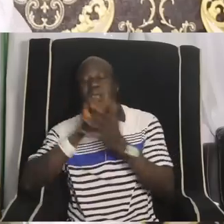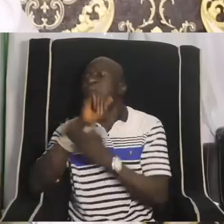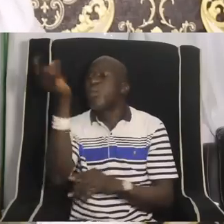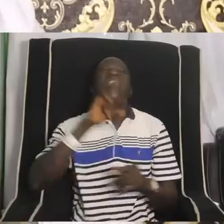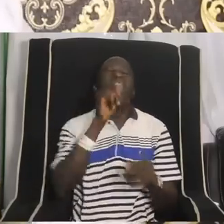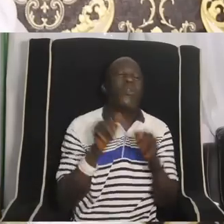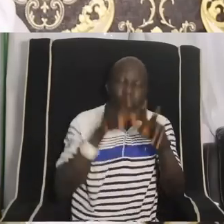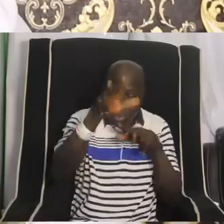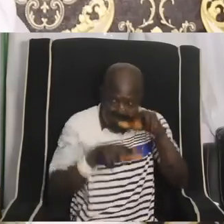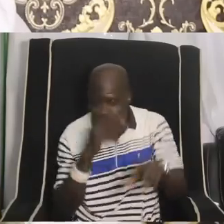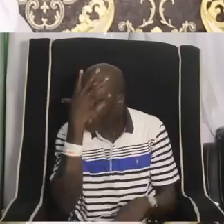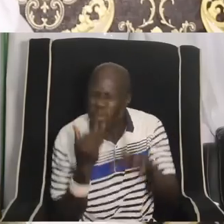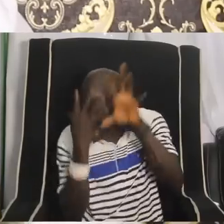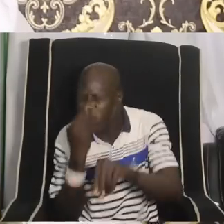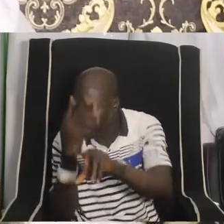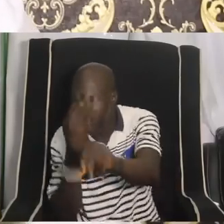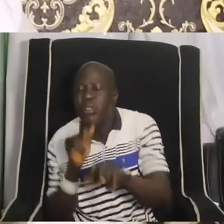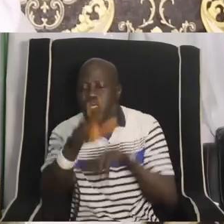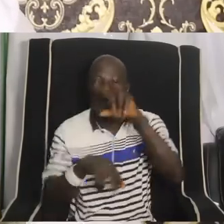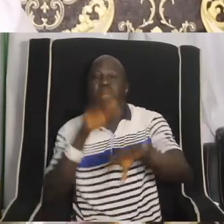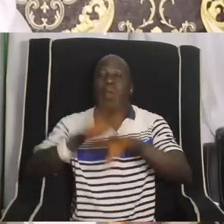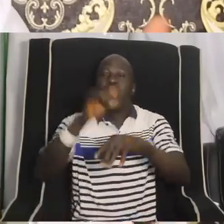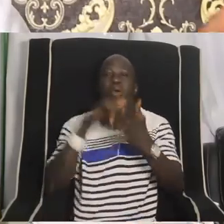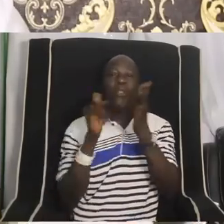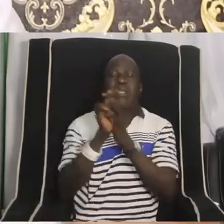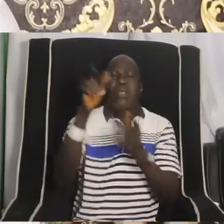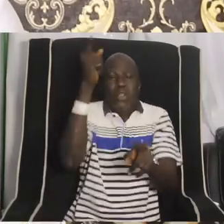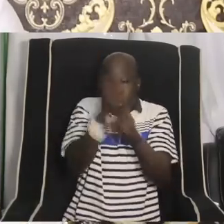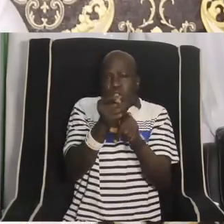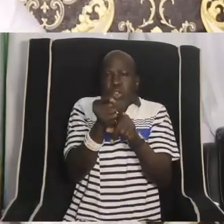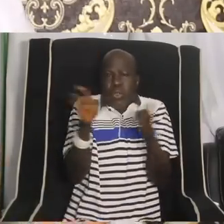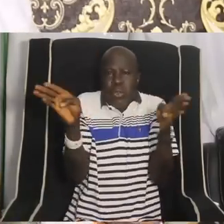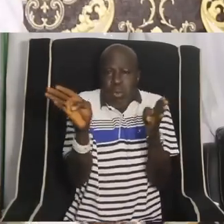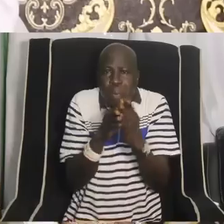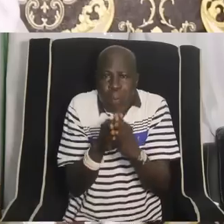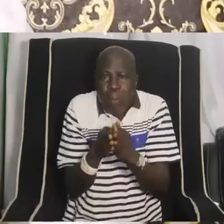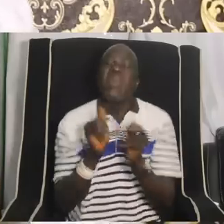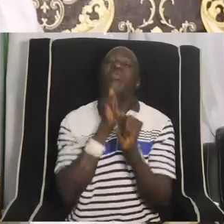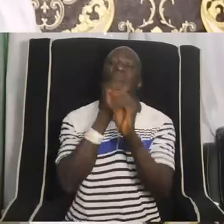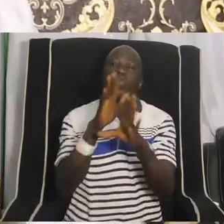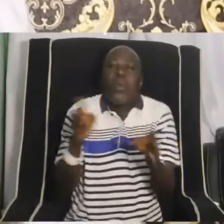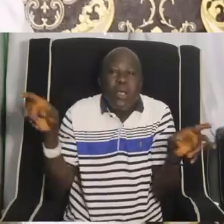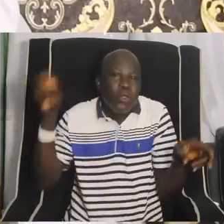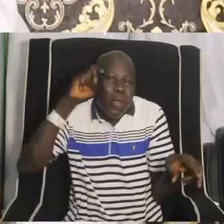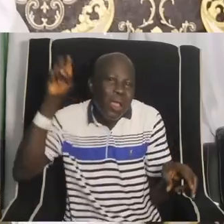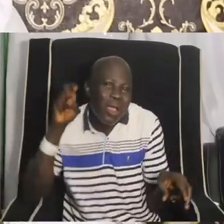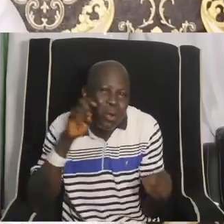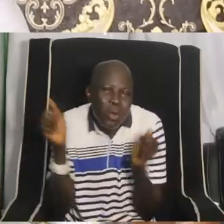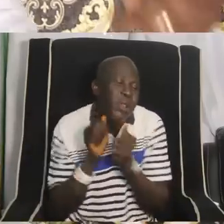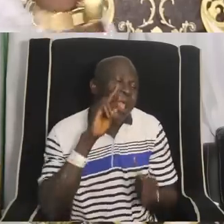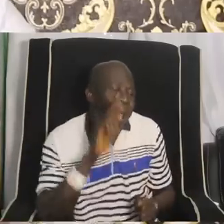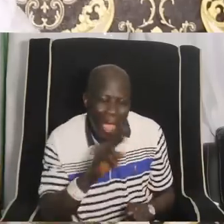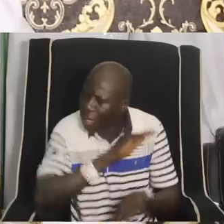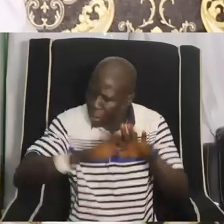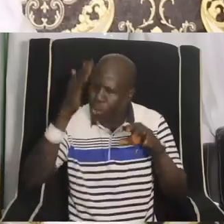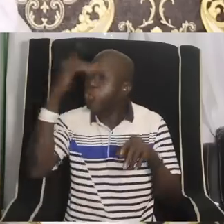where they supposed not to sleep they sleep where they supposed not to step they step on it. Ọkan pade obirin de konu be. You just have a cater with a lady and you sleep with her. O